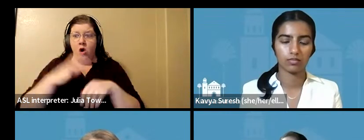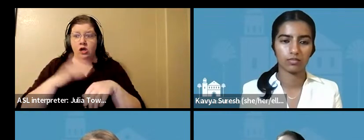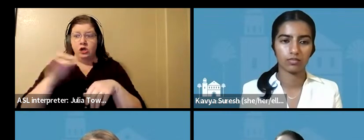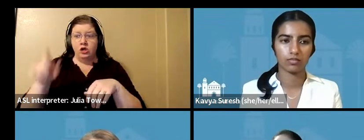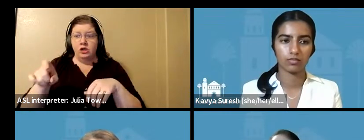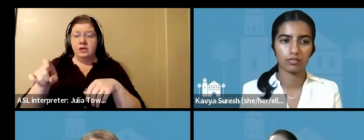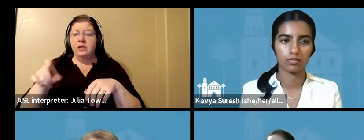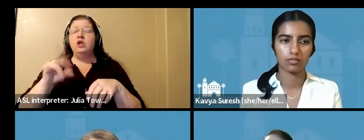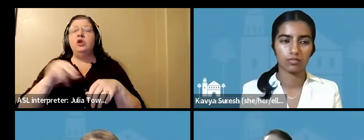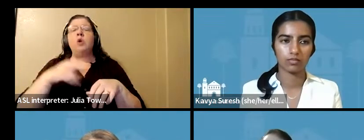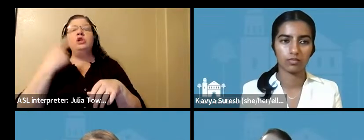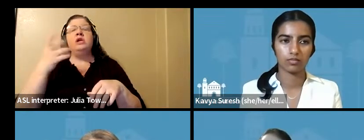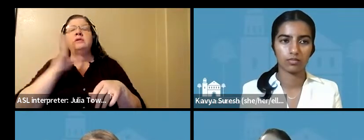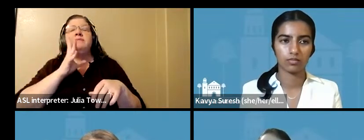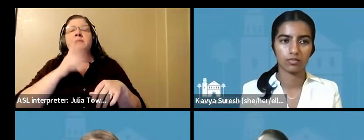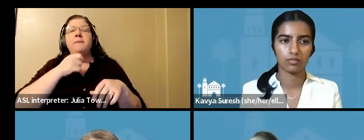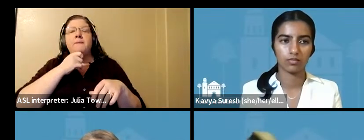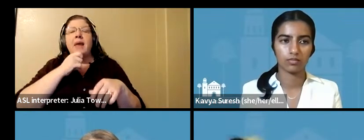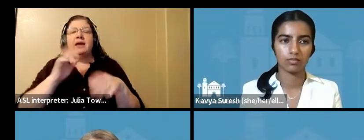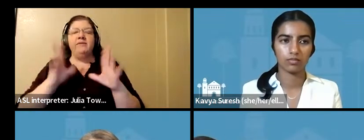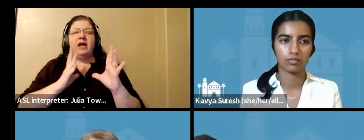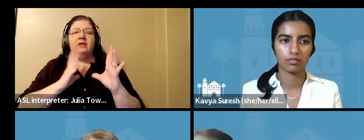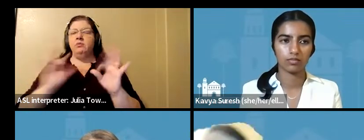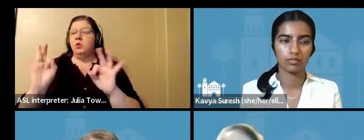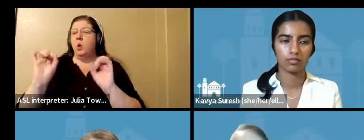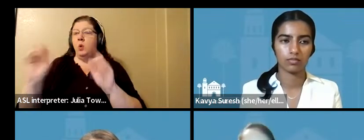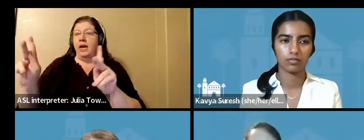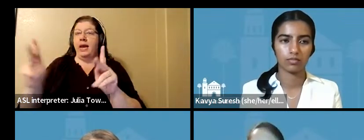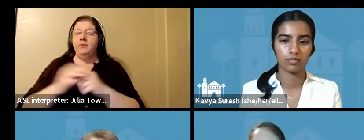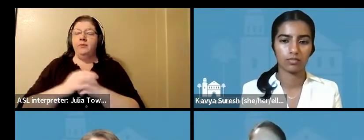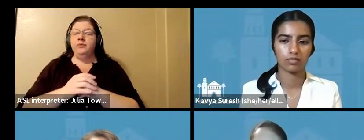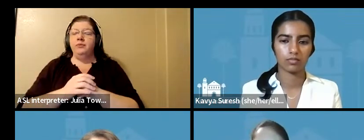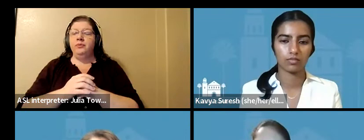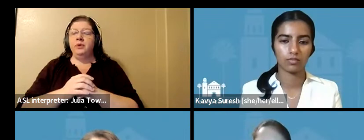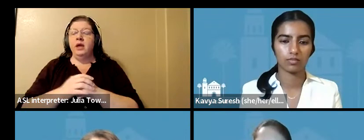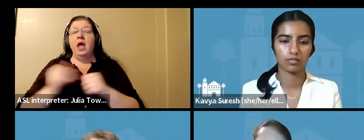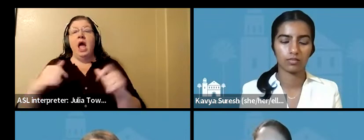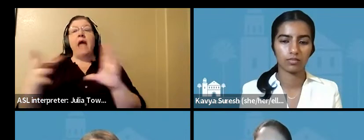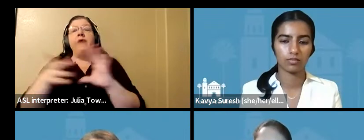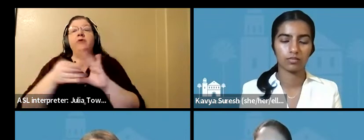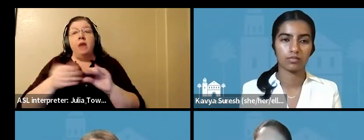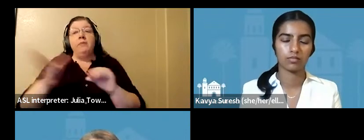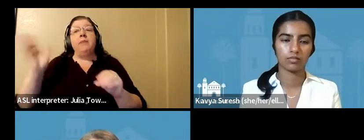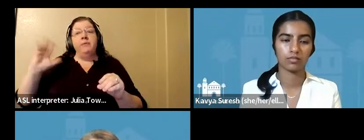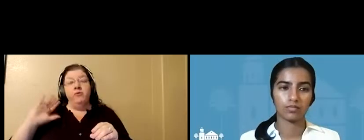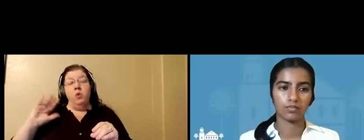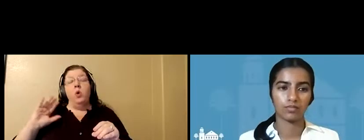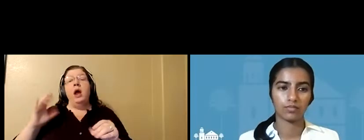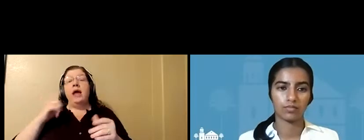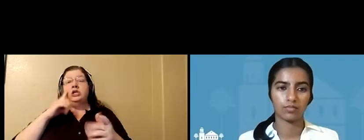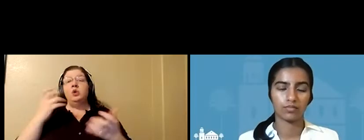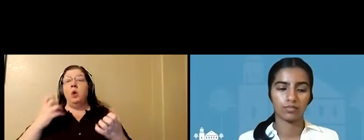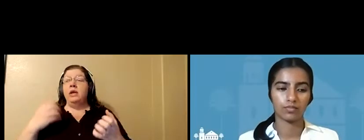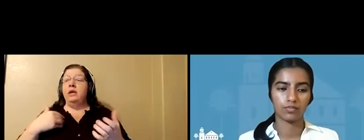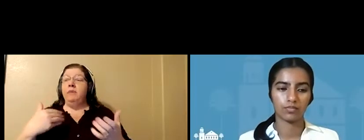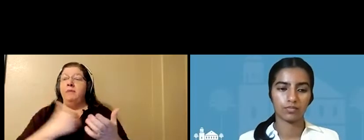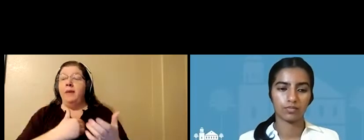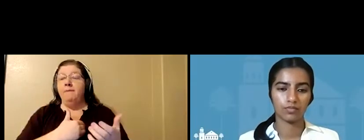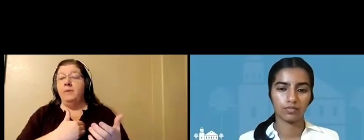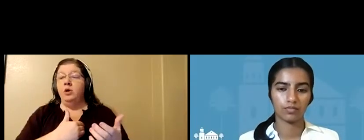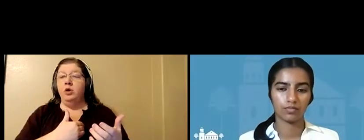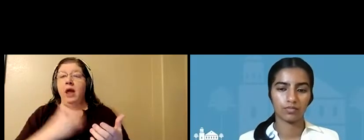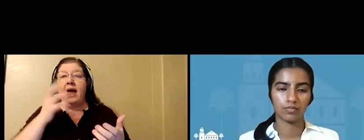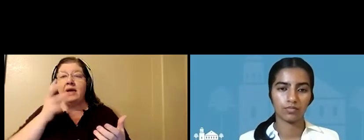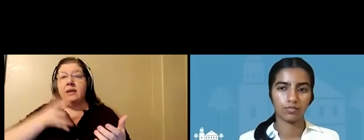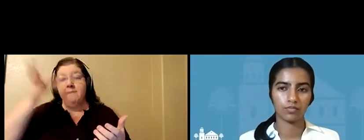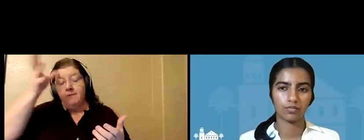No, just your microphone is fine. Okay. I've commented before, and I just wanted to be a member as a